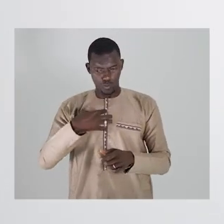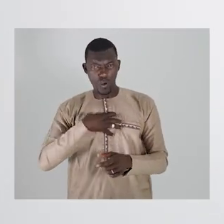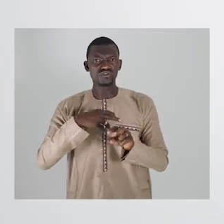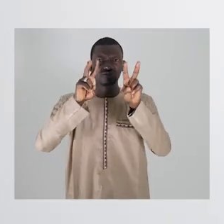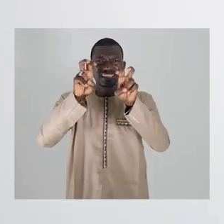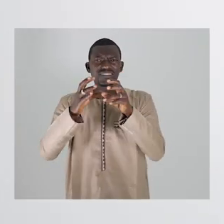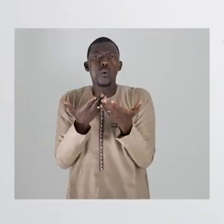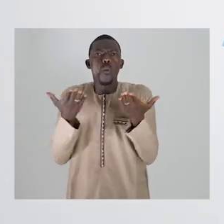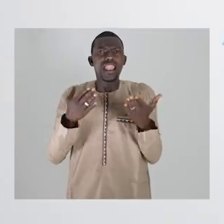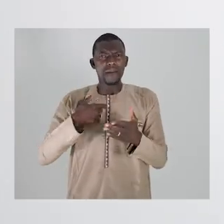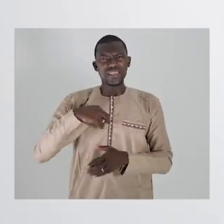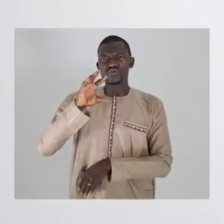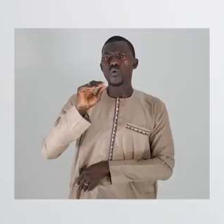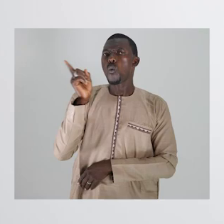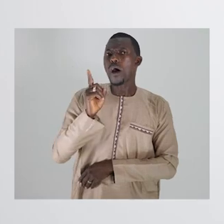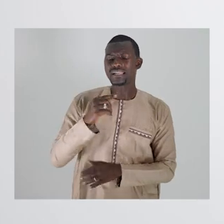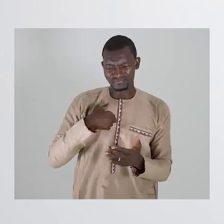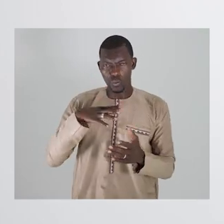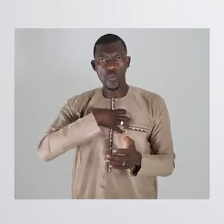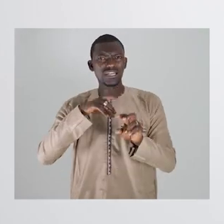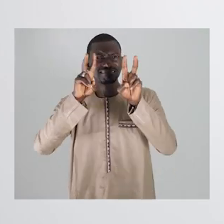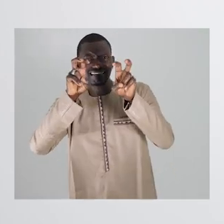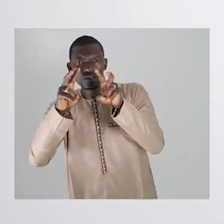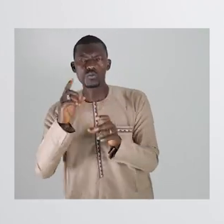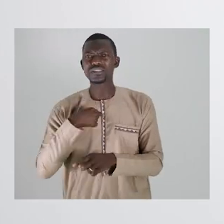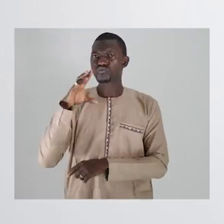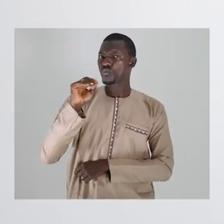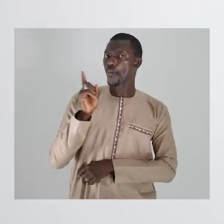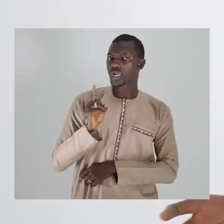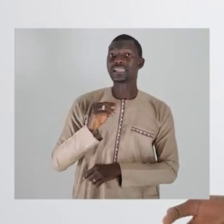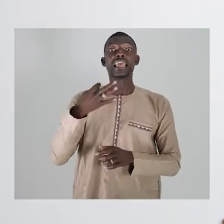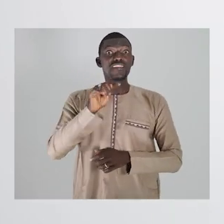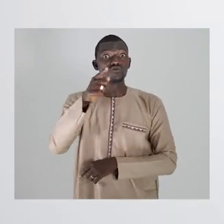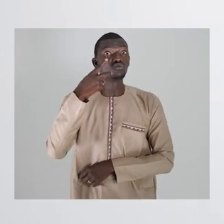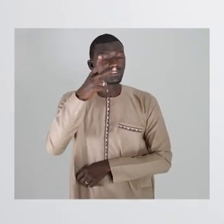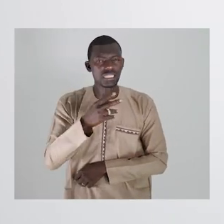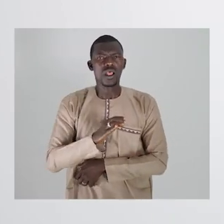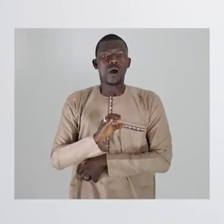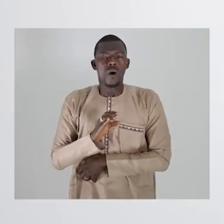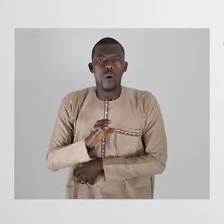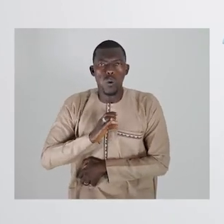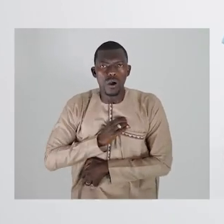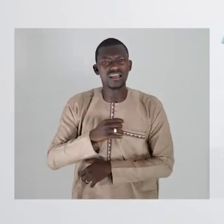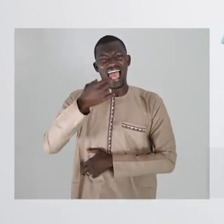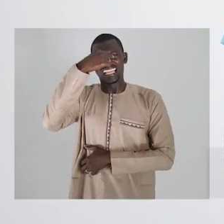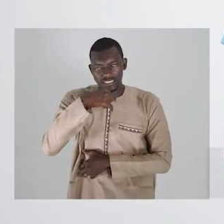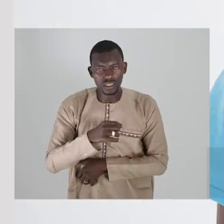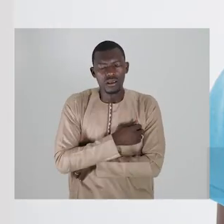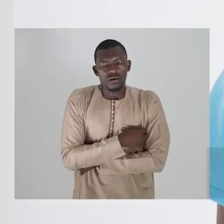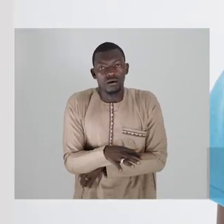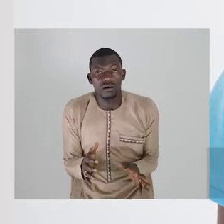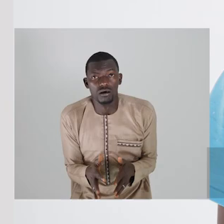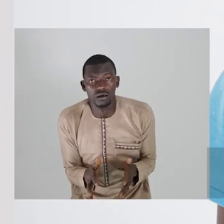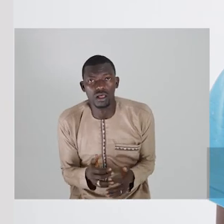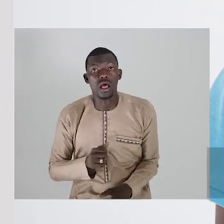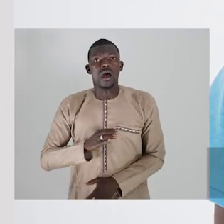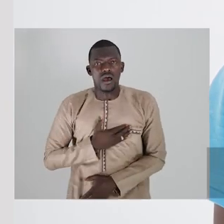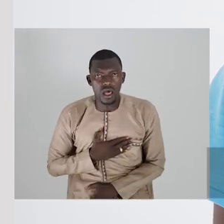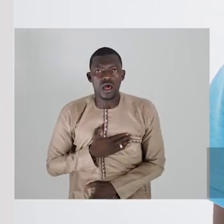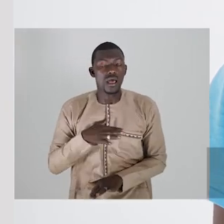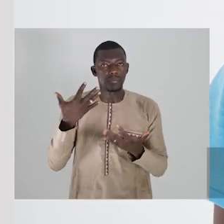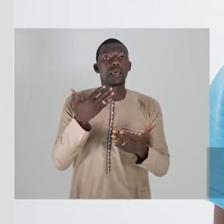kèn jaru ñuy jaalé parce que dégg naané jangoro bi du mëna dunda fu tanga té fi dafa tanga corona bi xamut fu tanga xamut fu